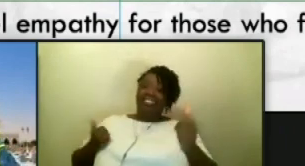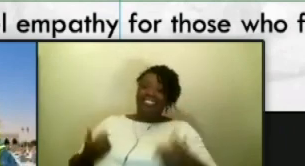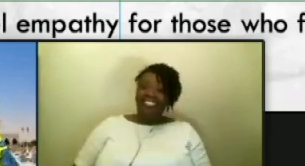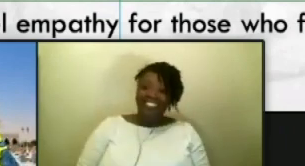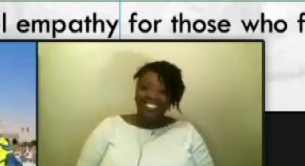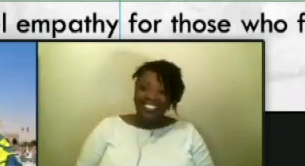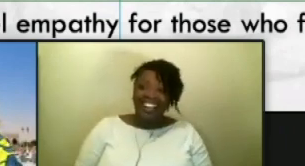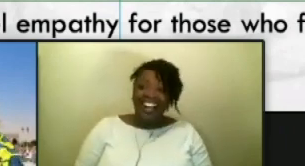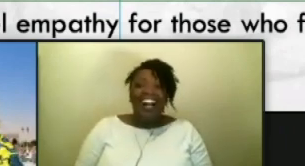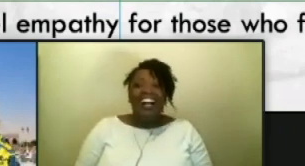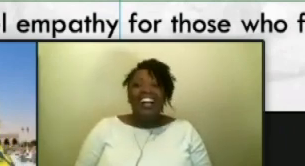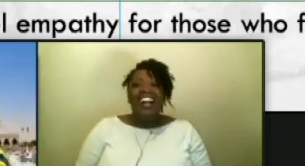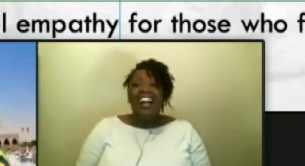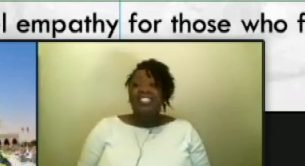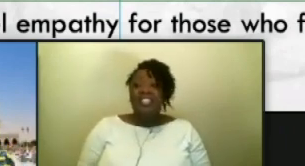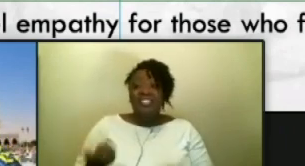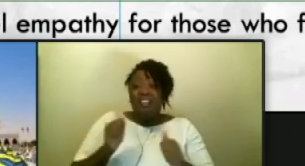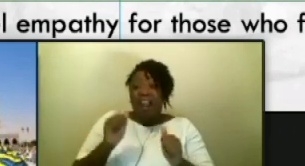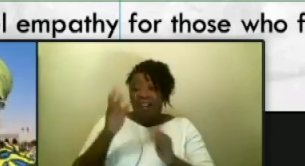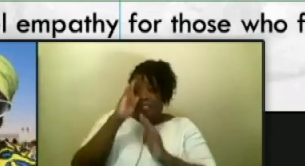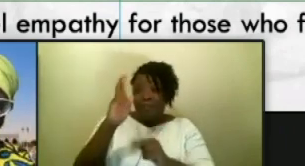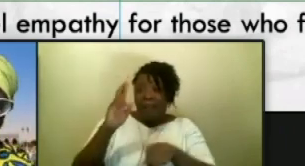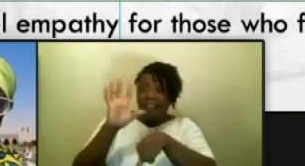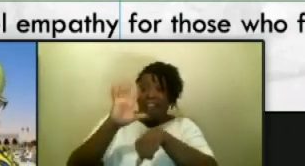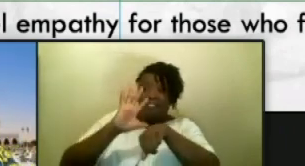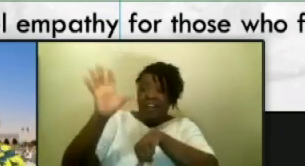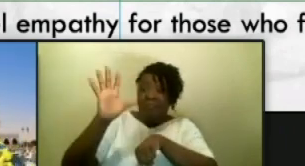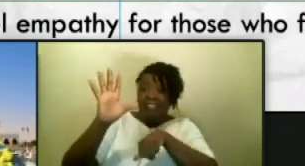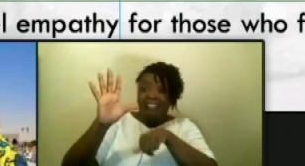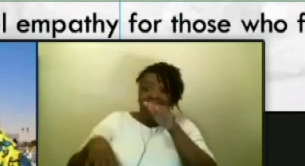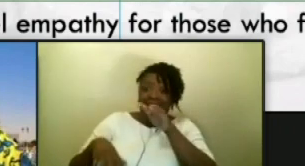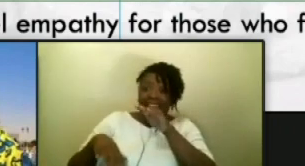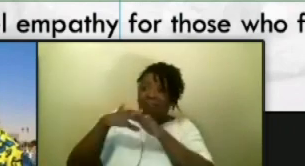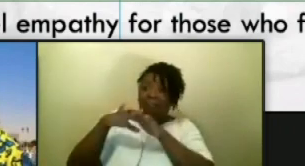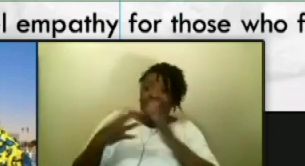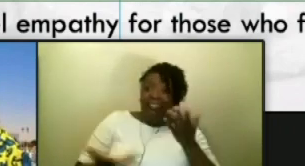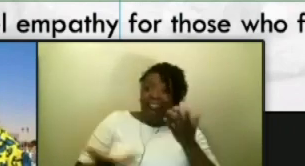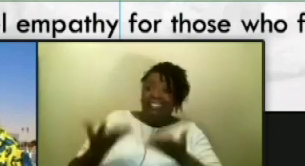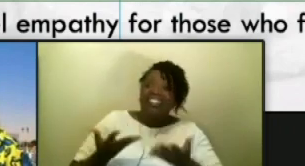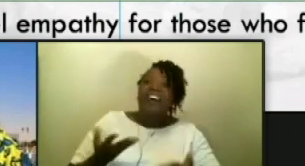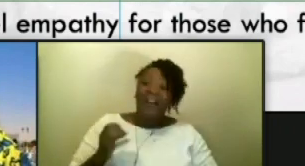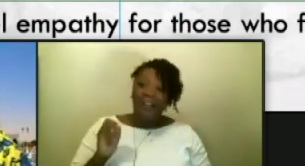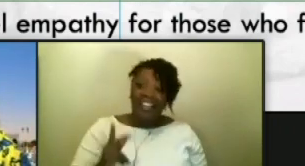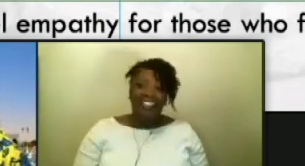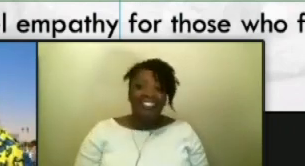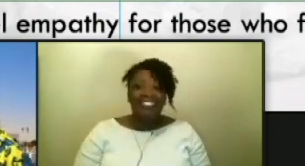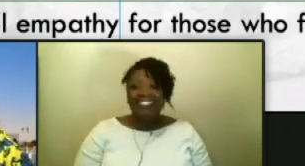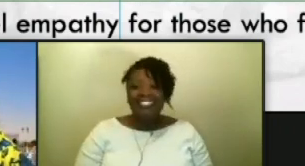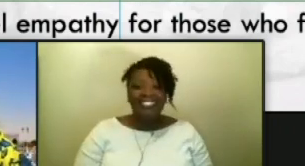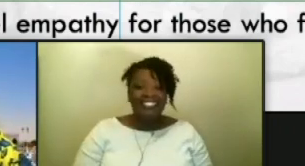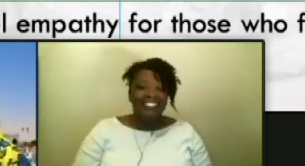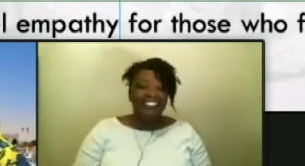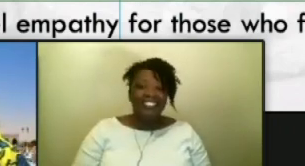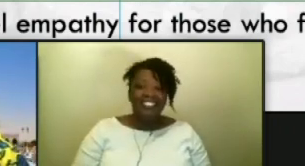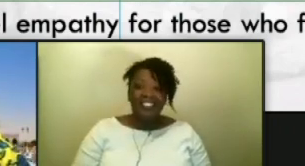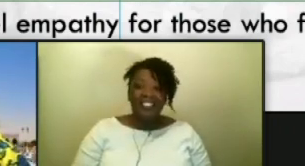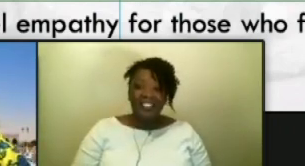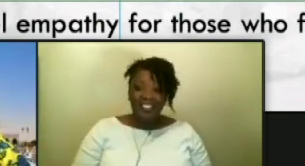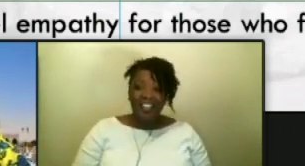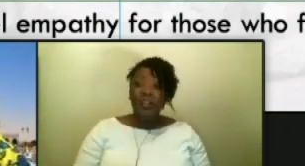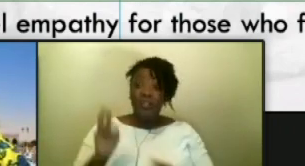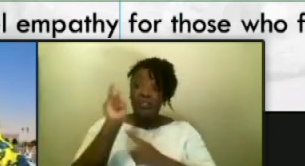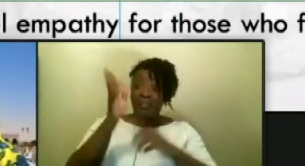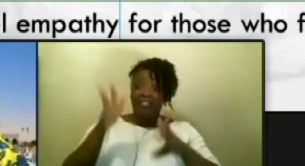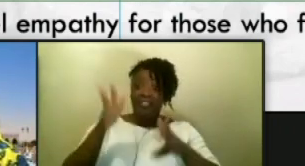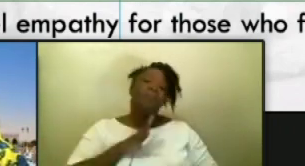I was trying to respect the 5 minutes, and I feel like let me go to the comments, see if we're getting close. We have 2 minutes left.